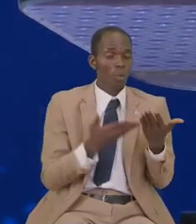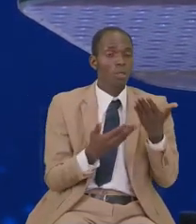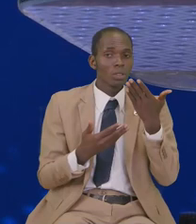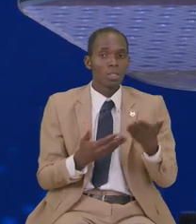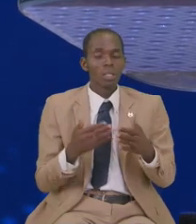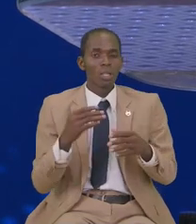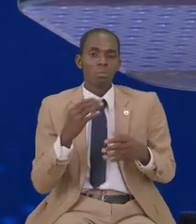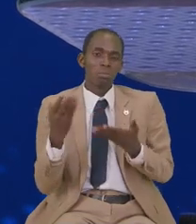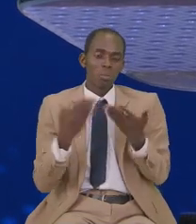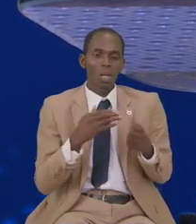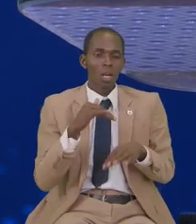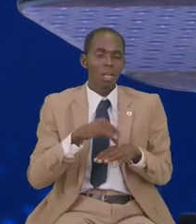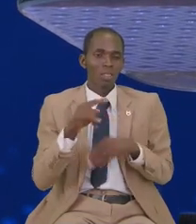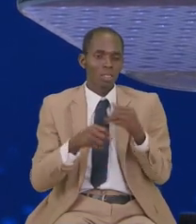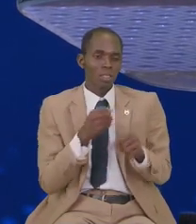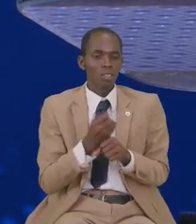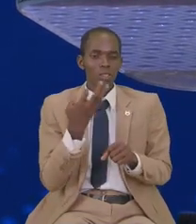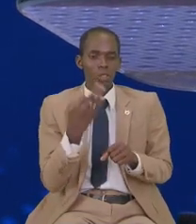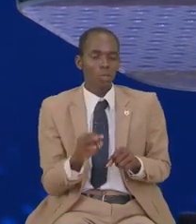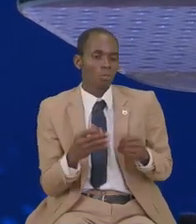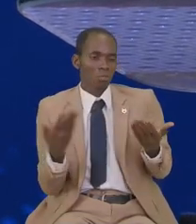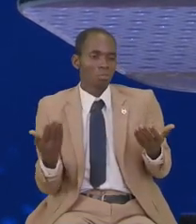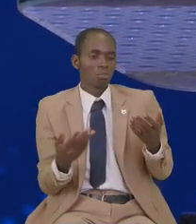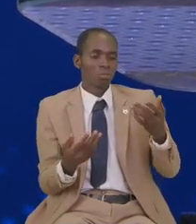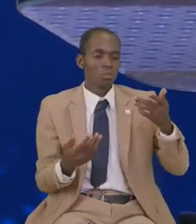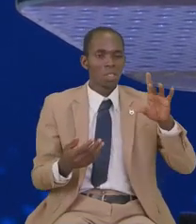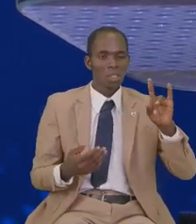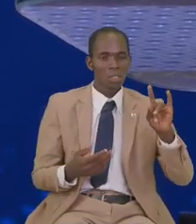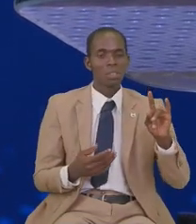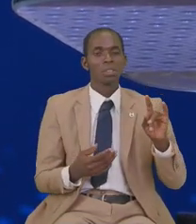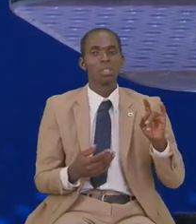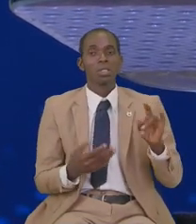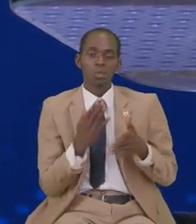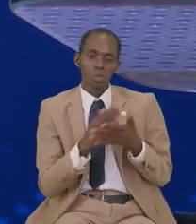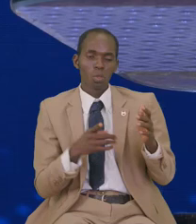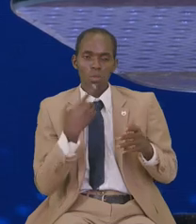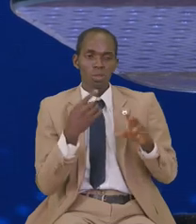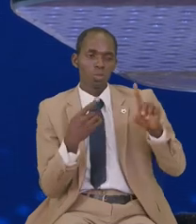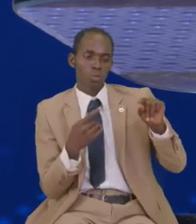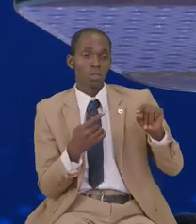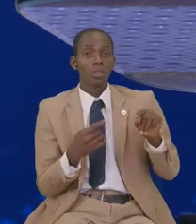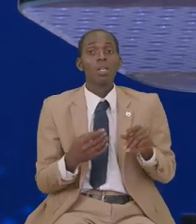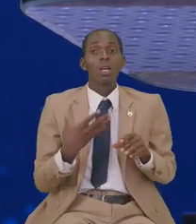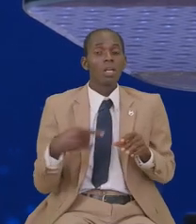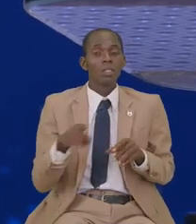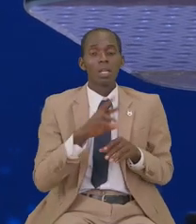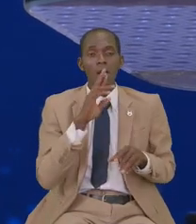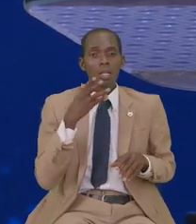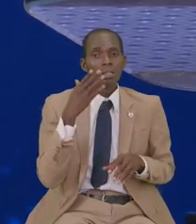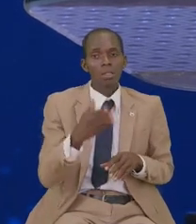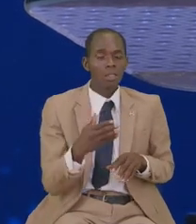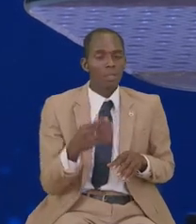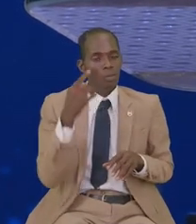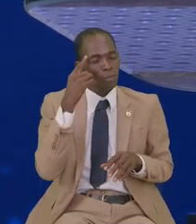age of 18. Some people say 20. And they were there all the time of the